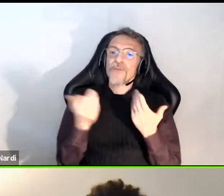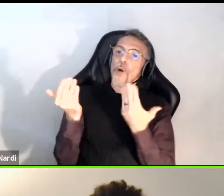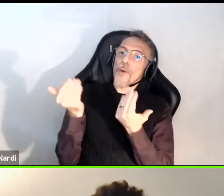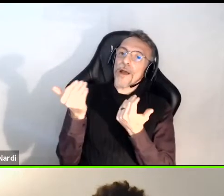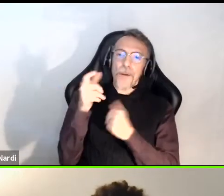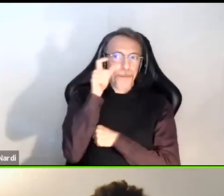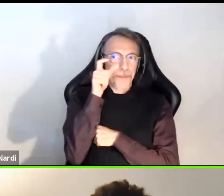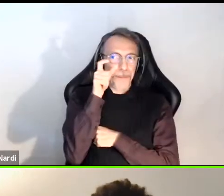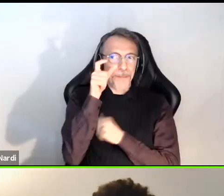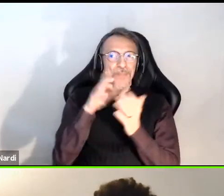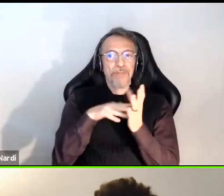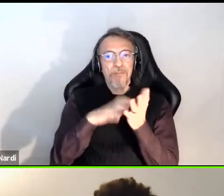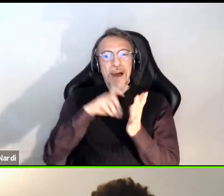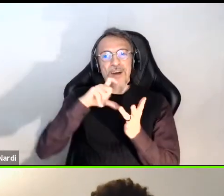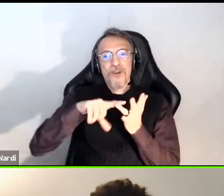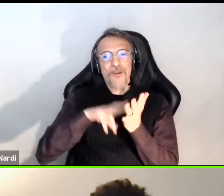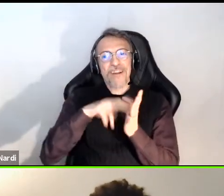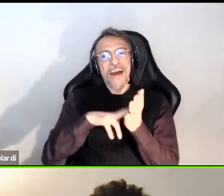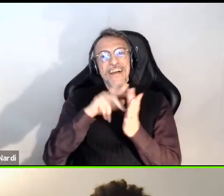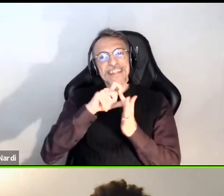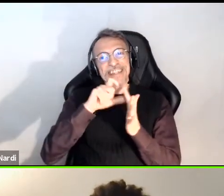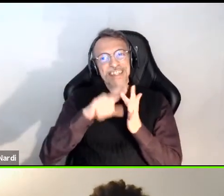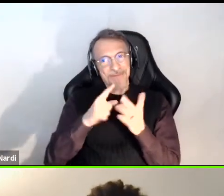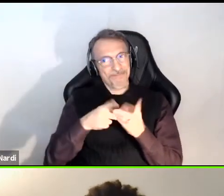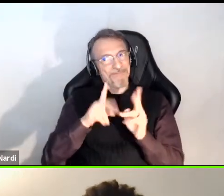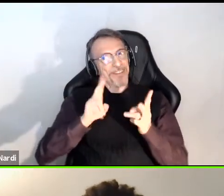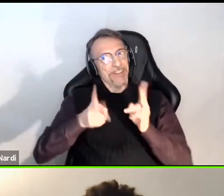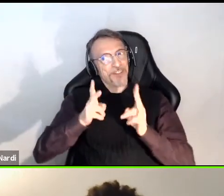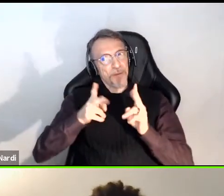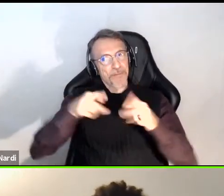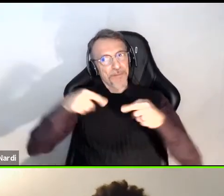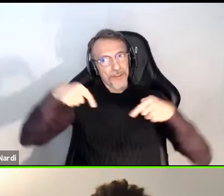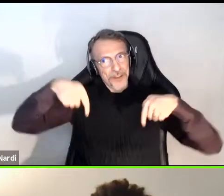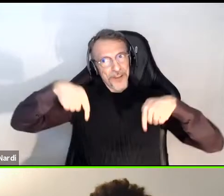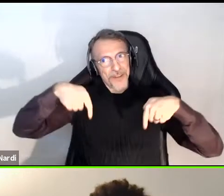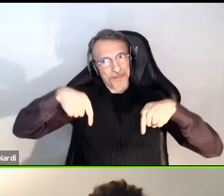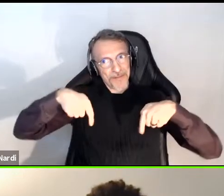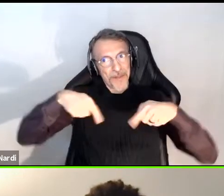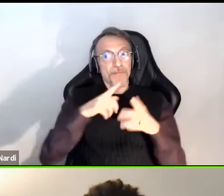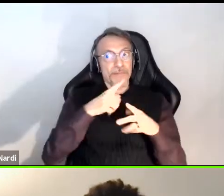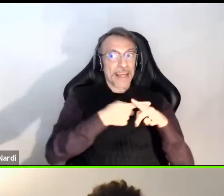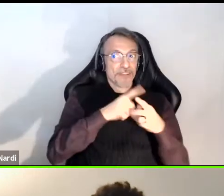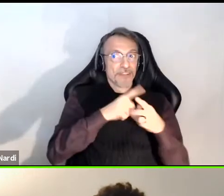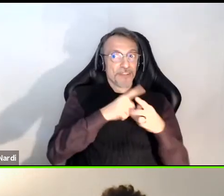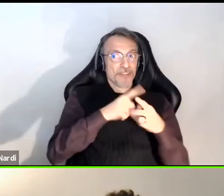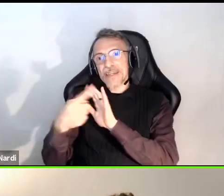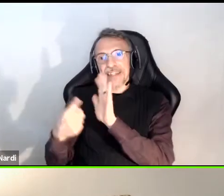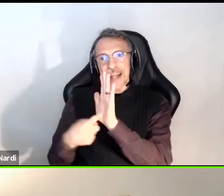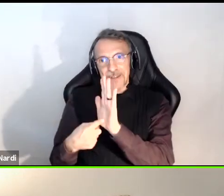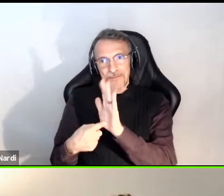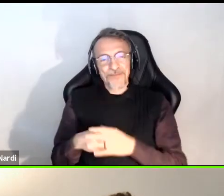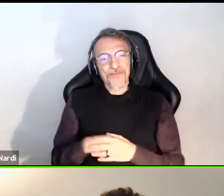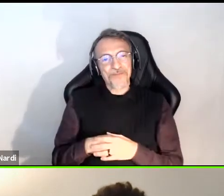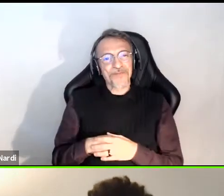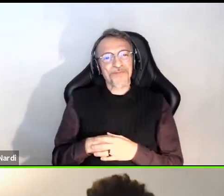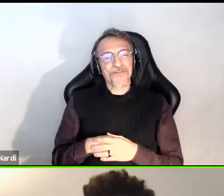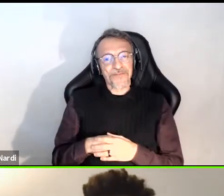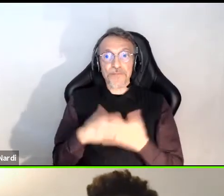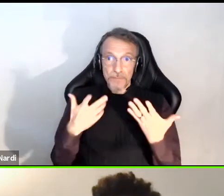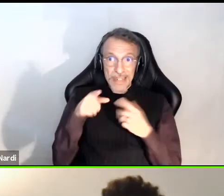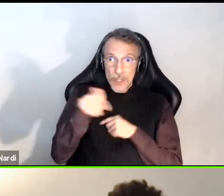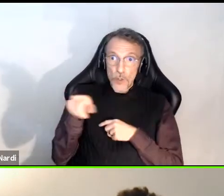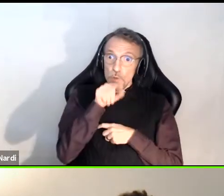Nardi, who is providing interpretation for us from English to British Sign Language. If you're on Twitter,